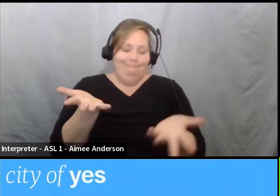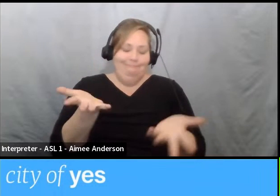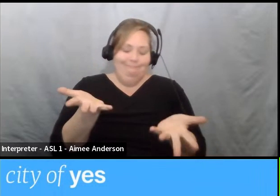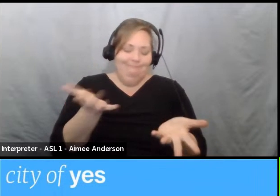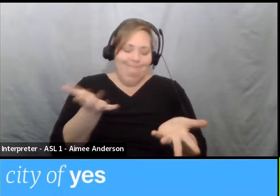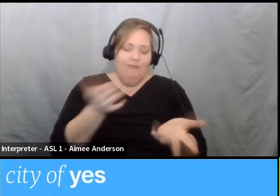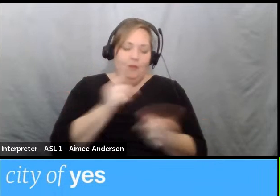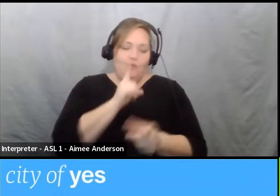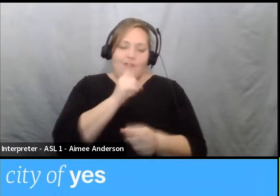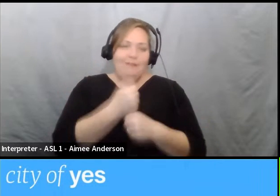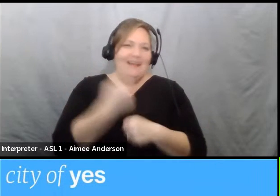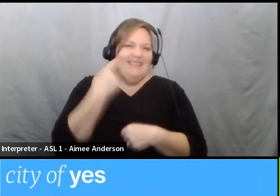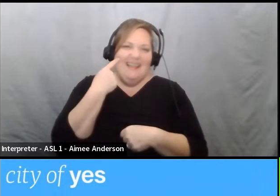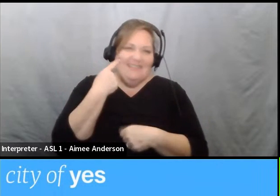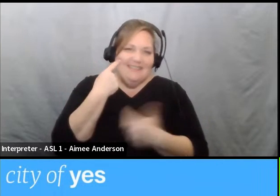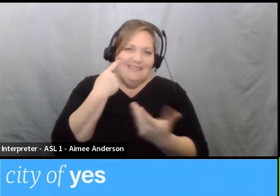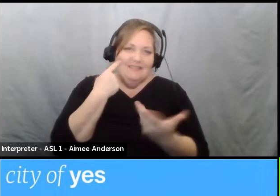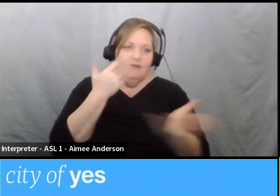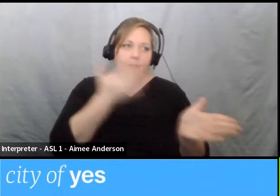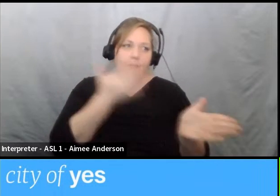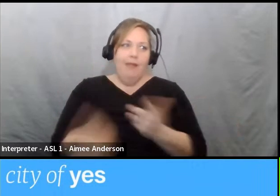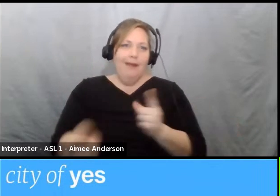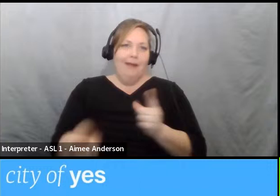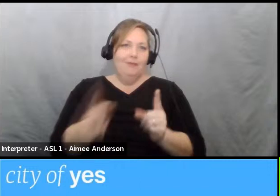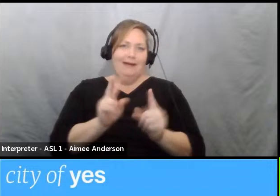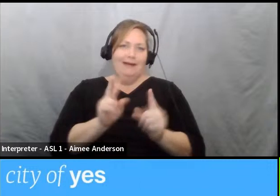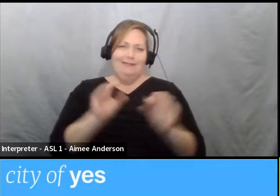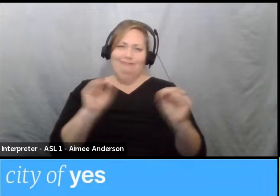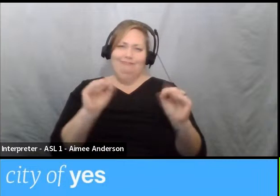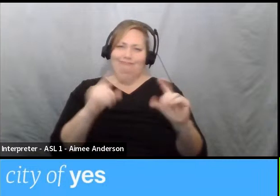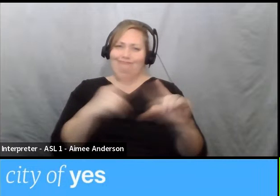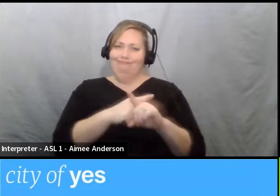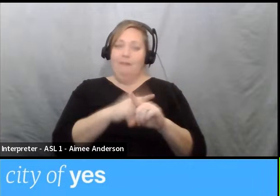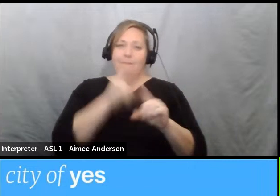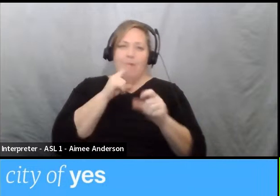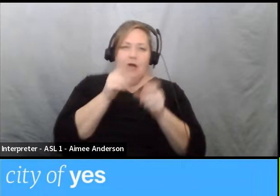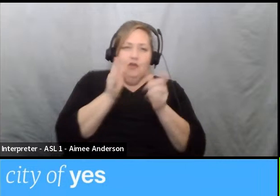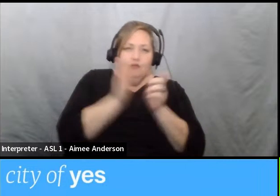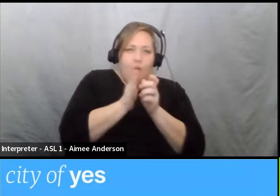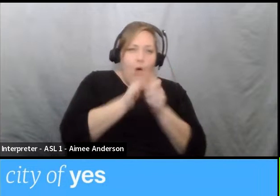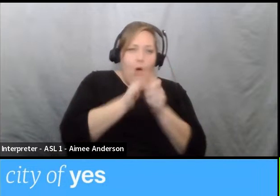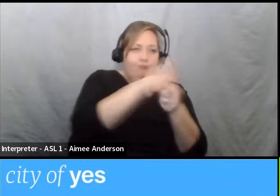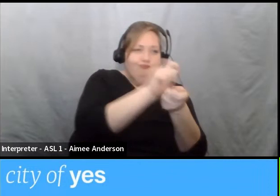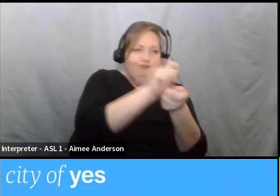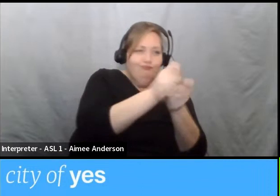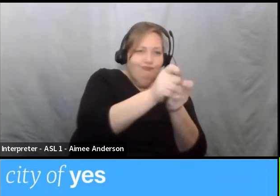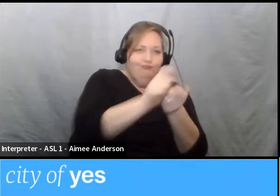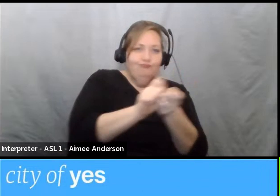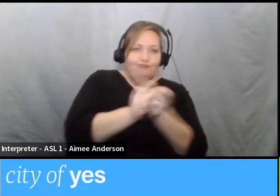would really make sense from a planning perspective. But incremental adjustments across a wide geography, that's important on